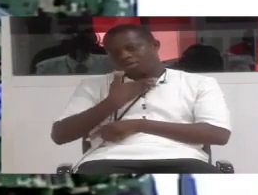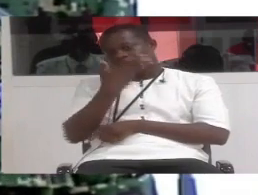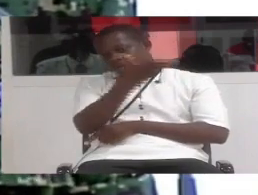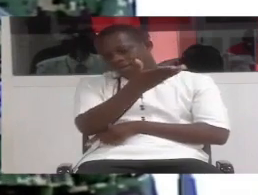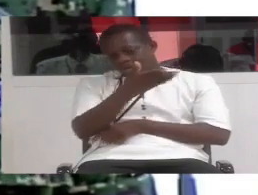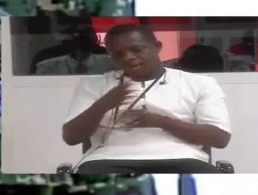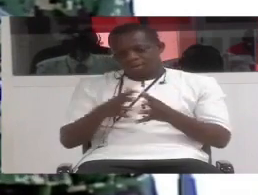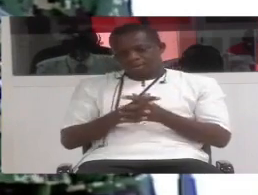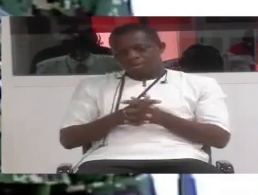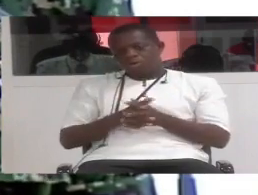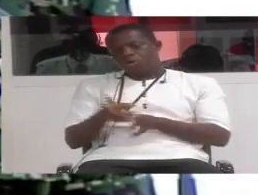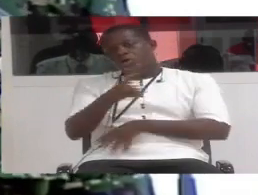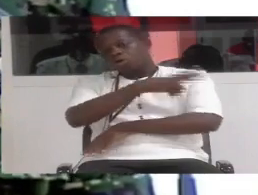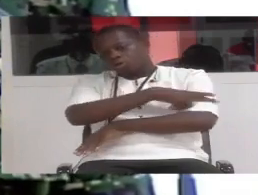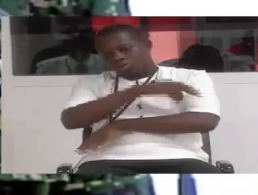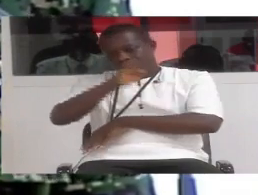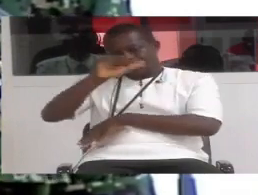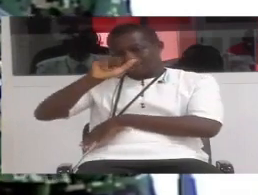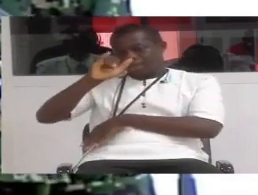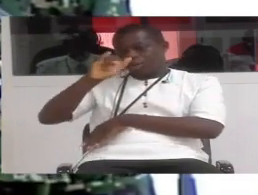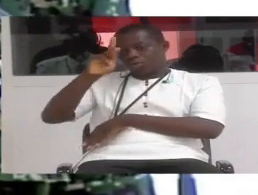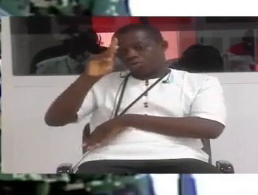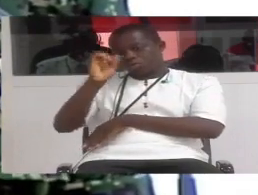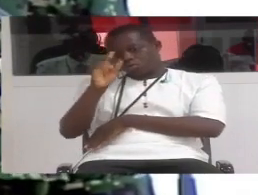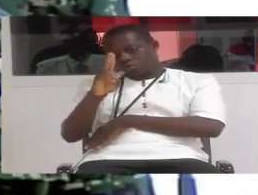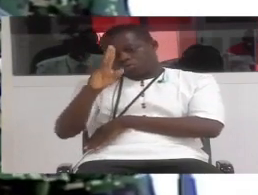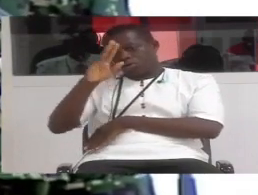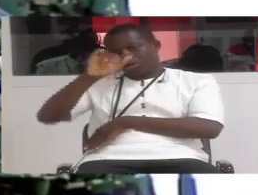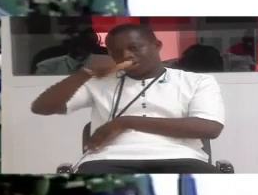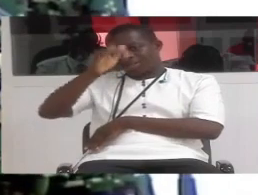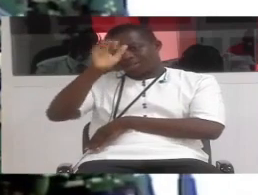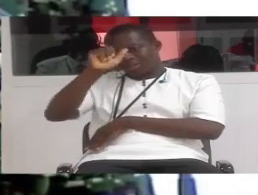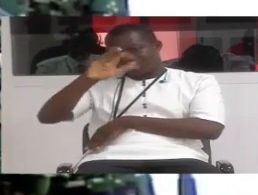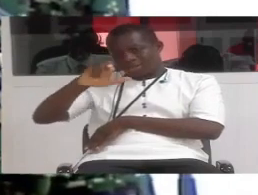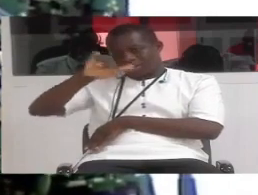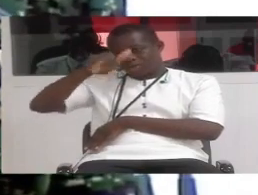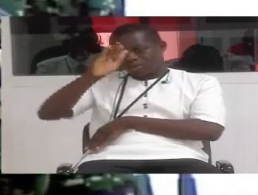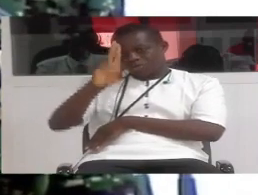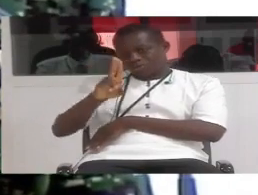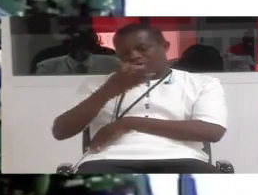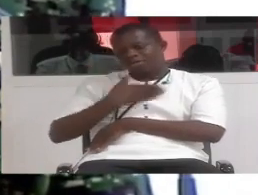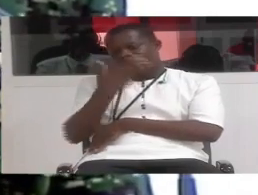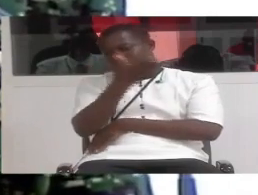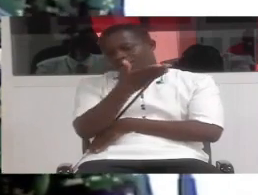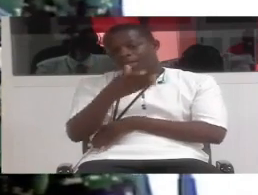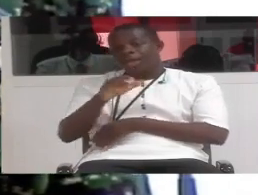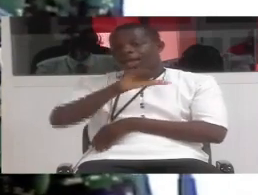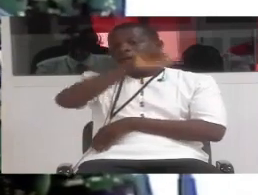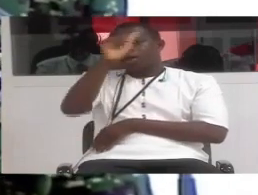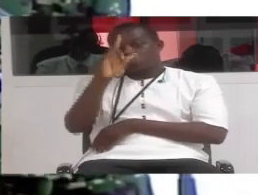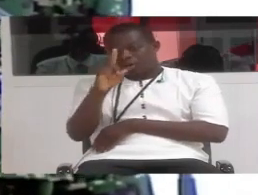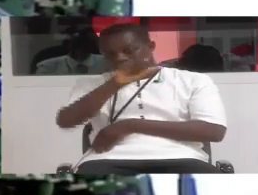Couple Sekouba Diadju mu ngi fa. Couple Sekouba Diadju was there. Ak benn ku nga xamne mo